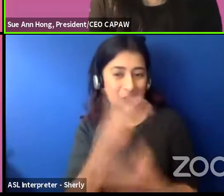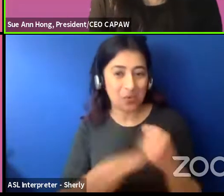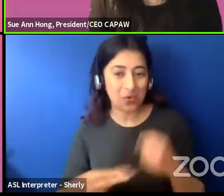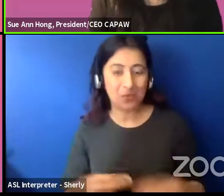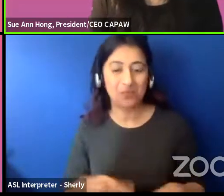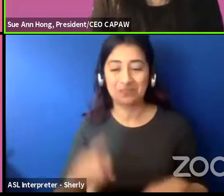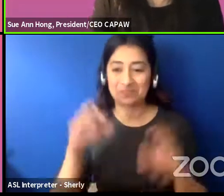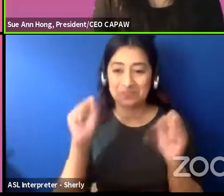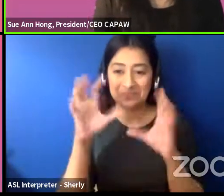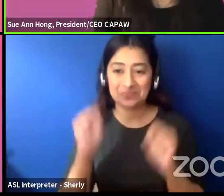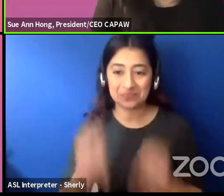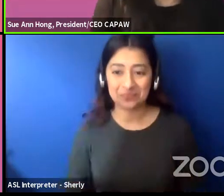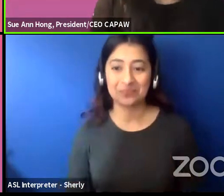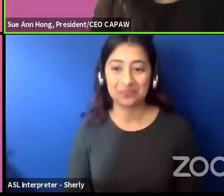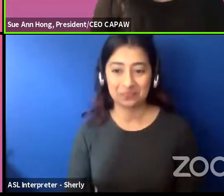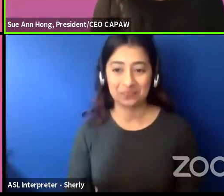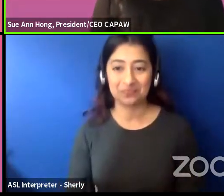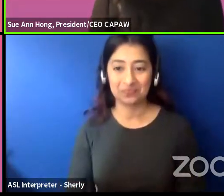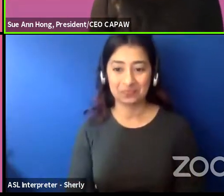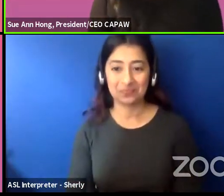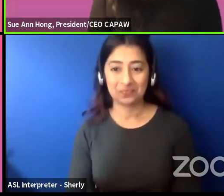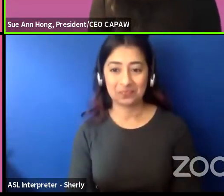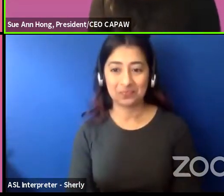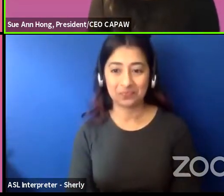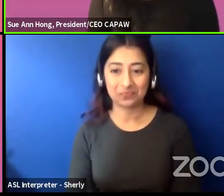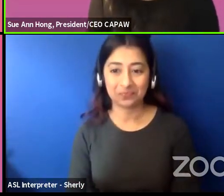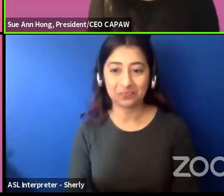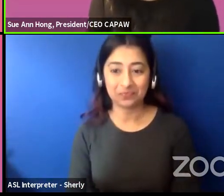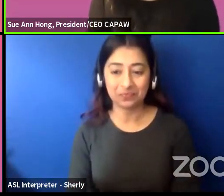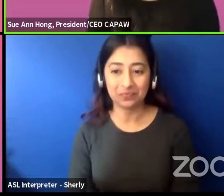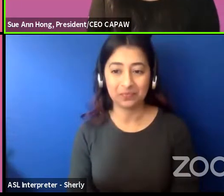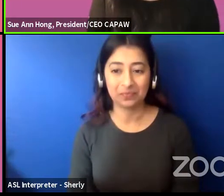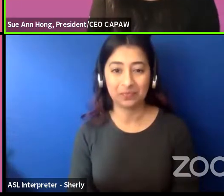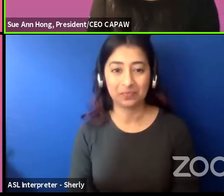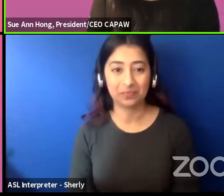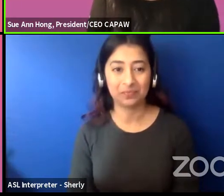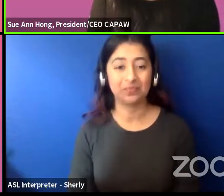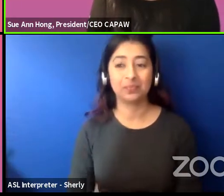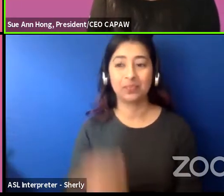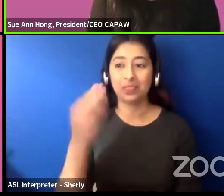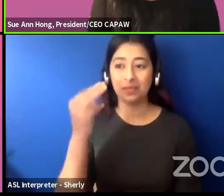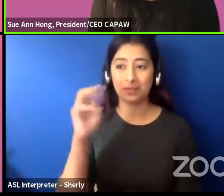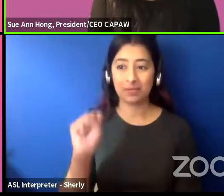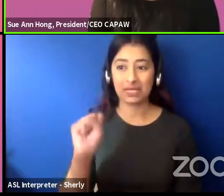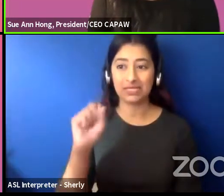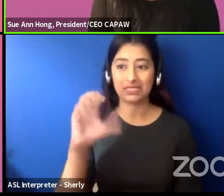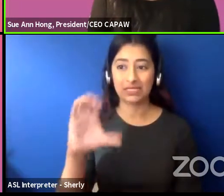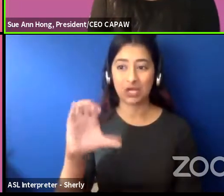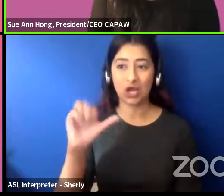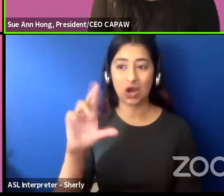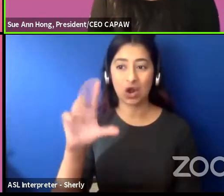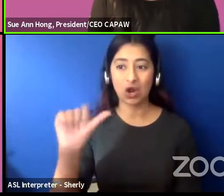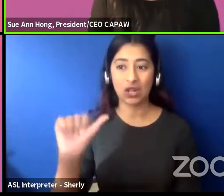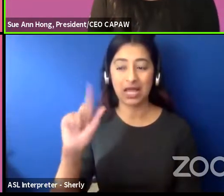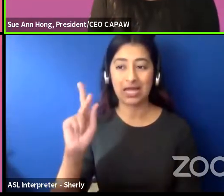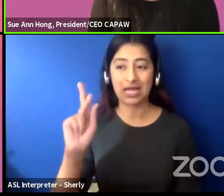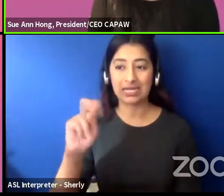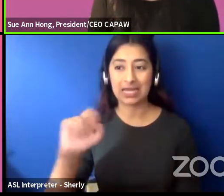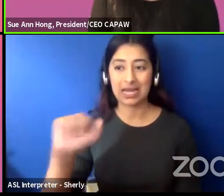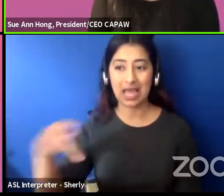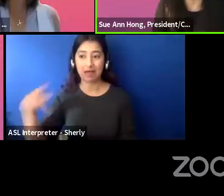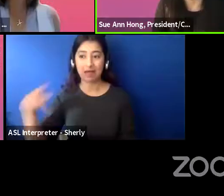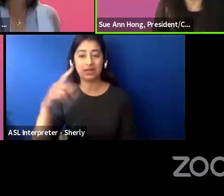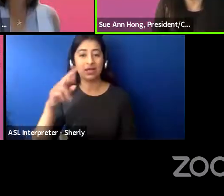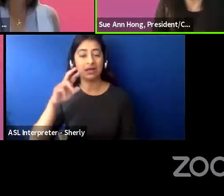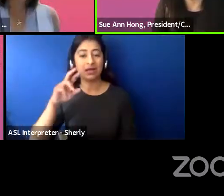That's fantastic. All right, next I'd like to introduce you to Ms. Carla Knapp, the National Vice President, Boys Girls Club of America